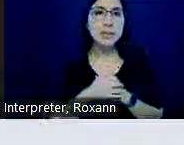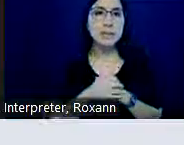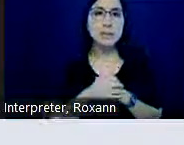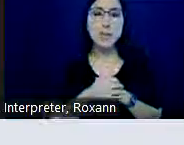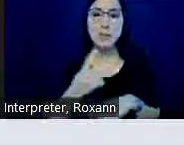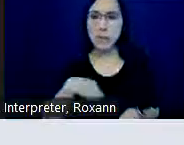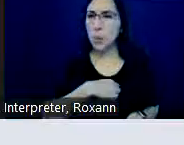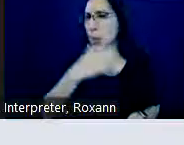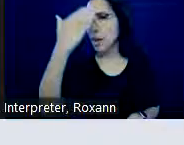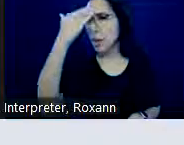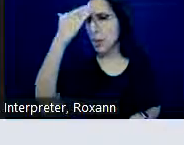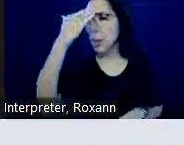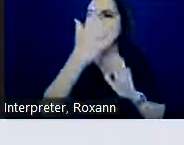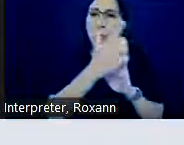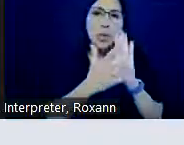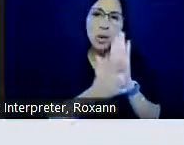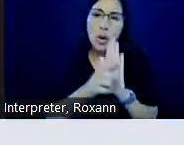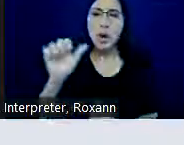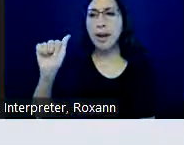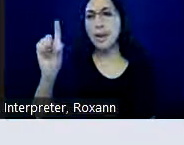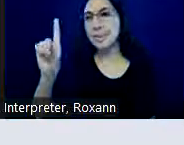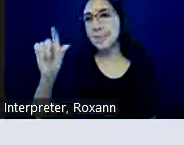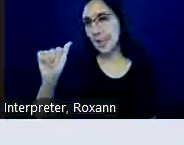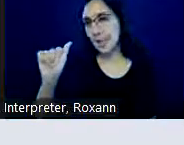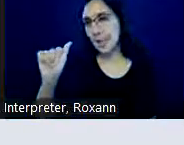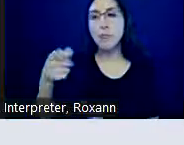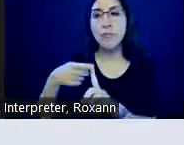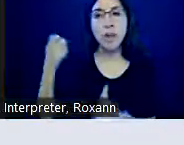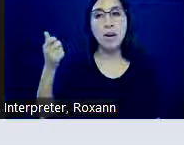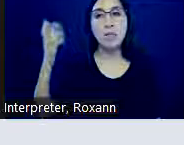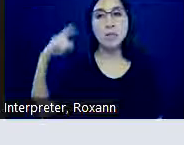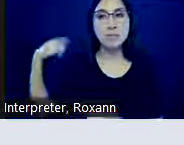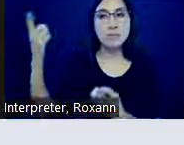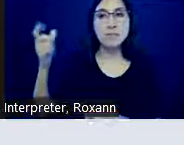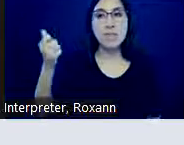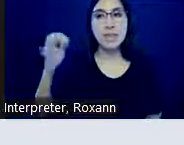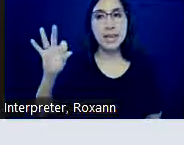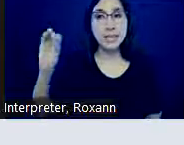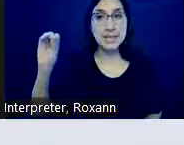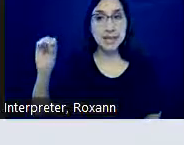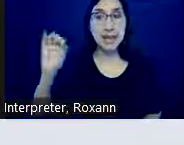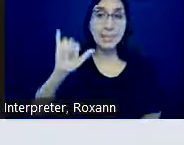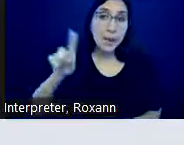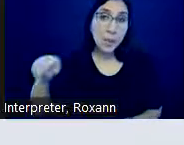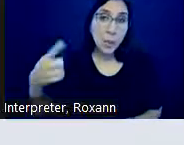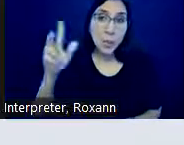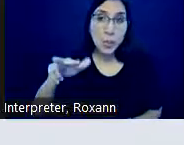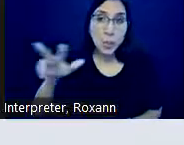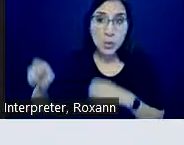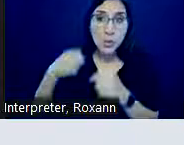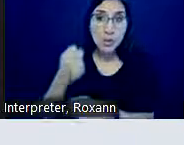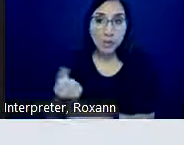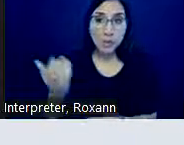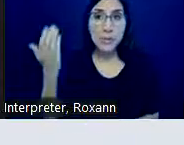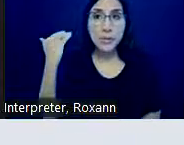with Disabilities Act in 1990. That is only 33 years ago. I know